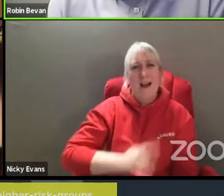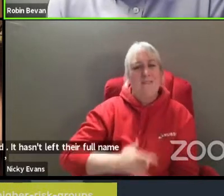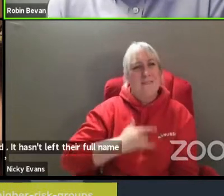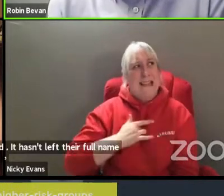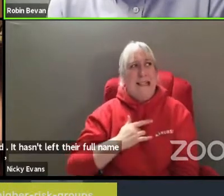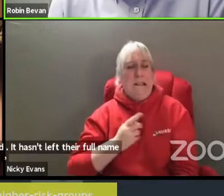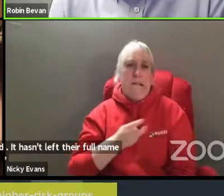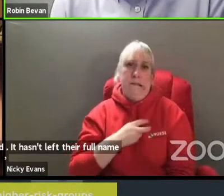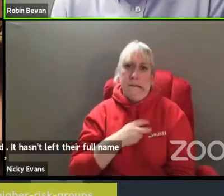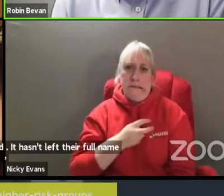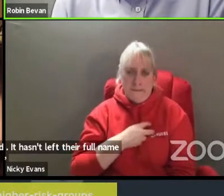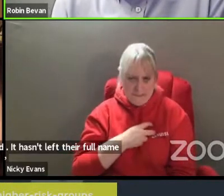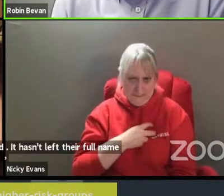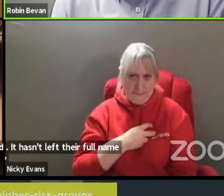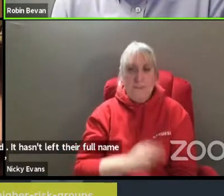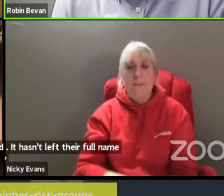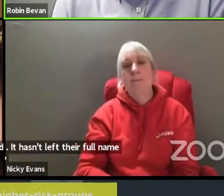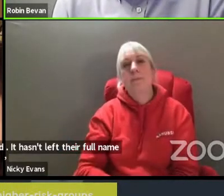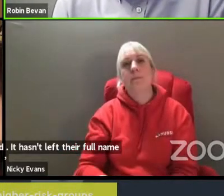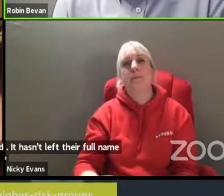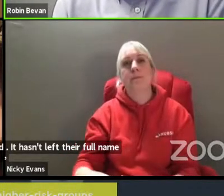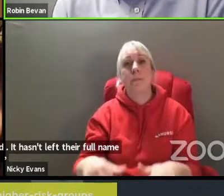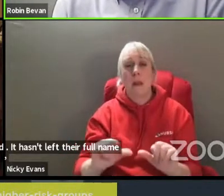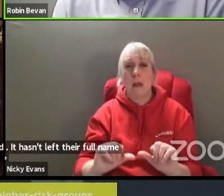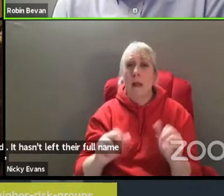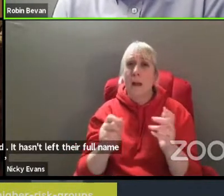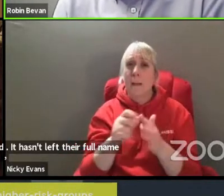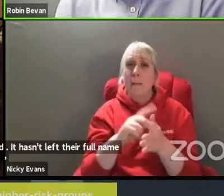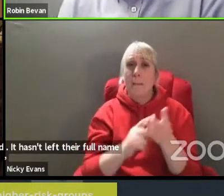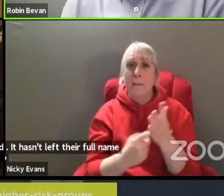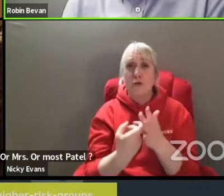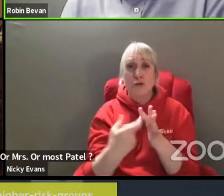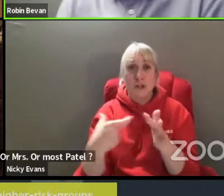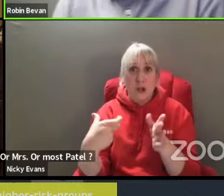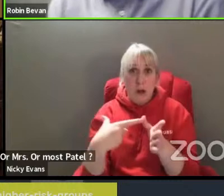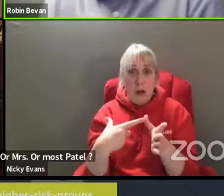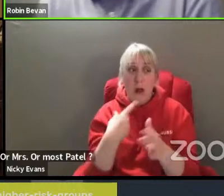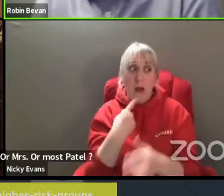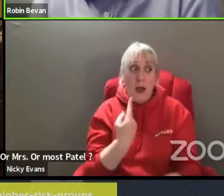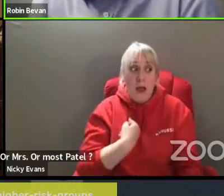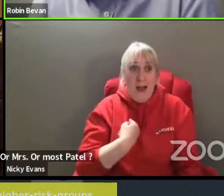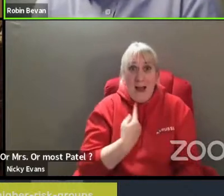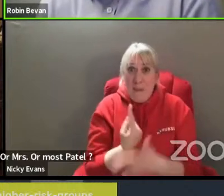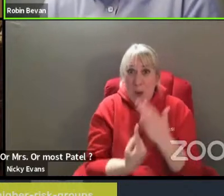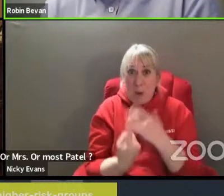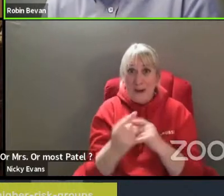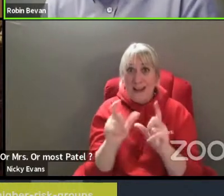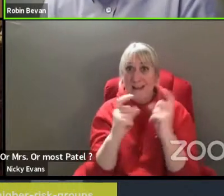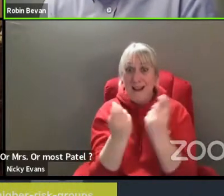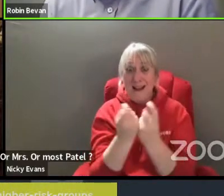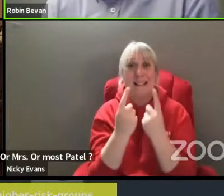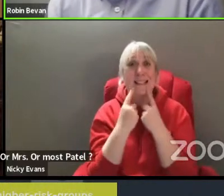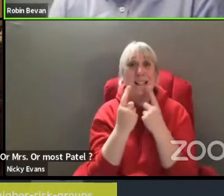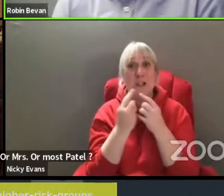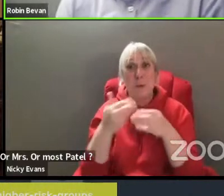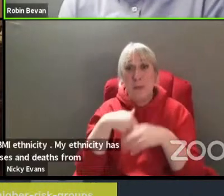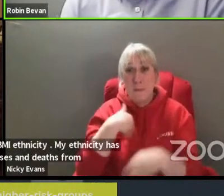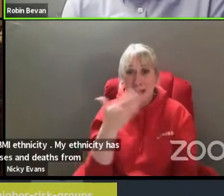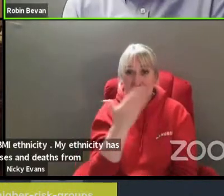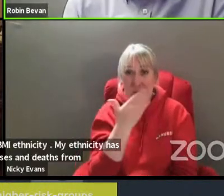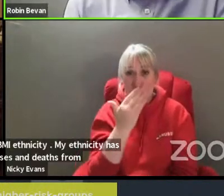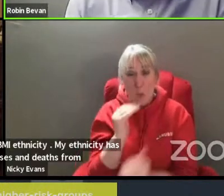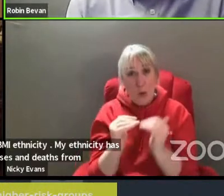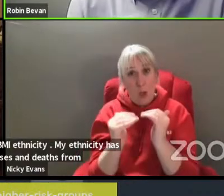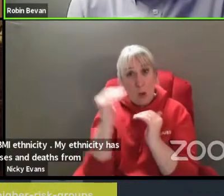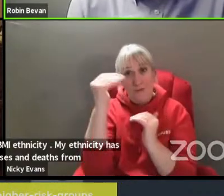Patricia, I don't know what to do next week. I'm the only class teacher in my school who's over the age of 50. Will the union